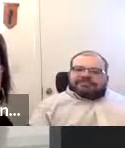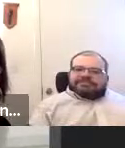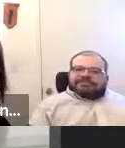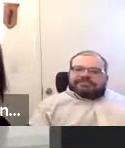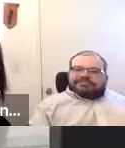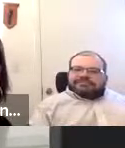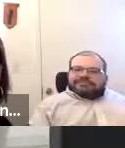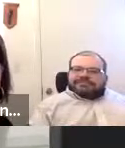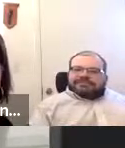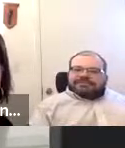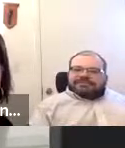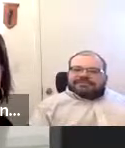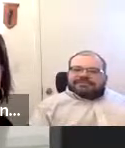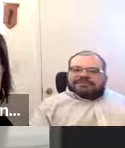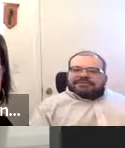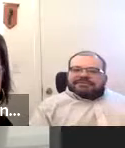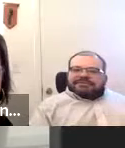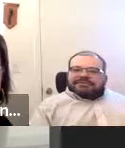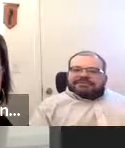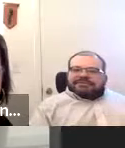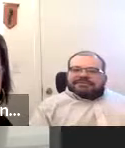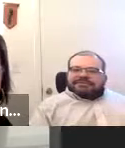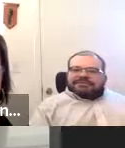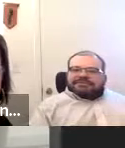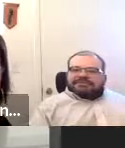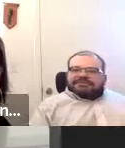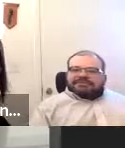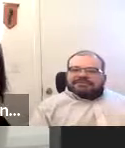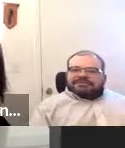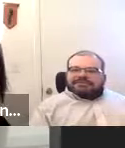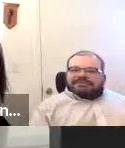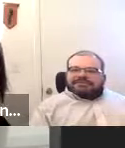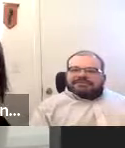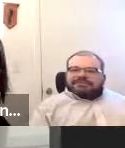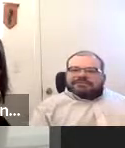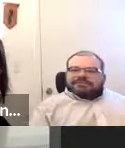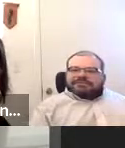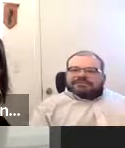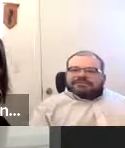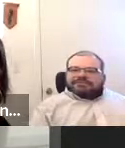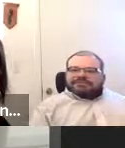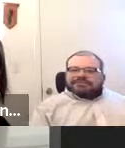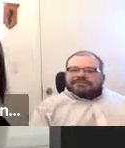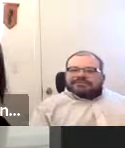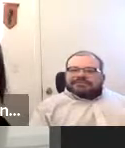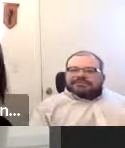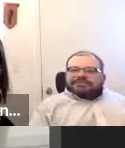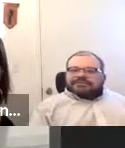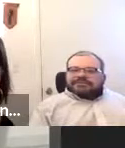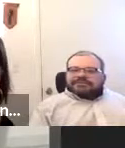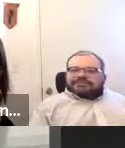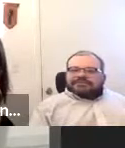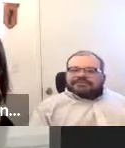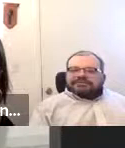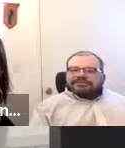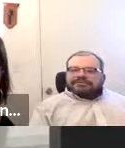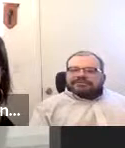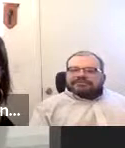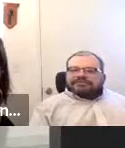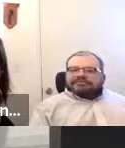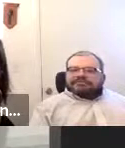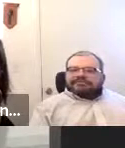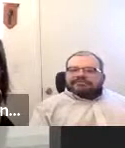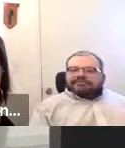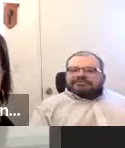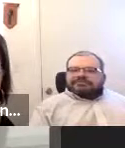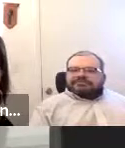kids. Hazel is our oldest, and she is reading a book to our youngest, Silas. But they are sitting inside of